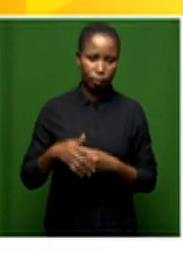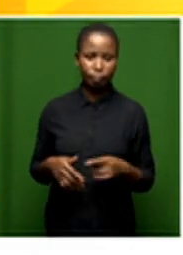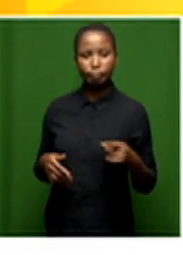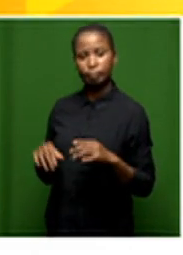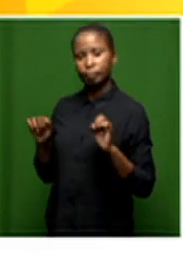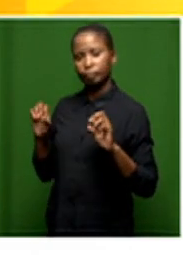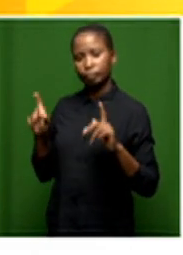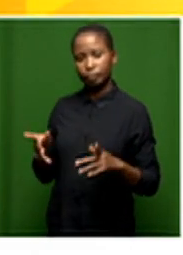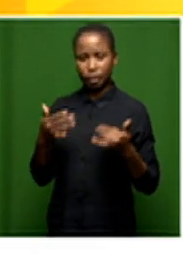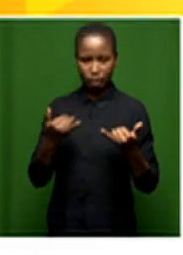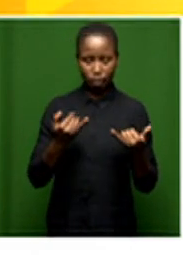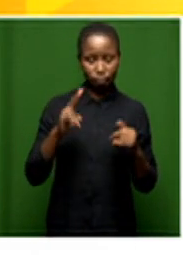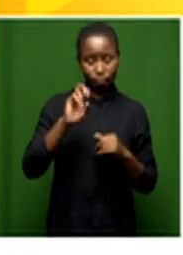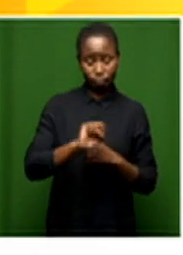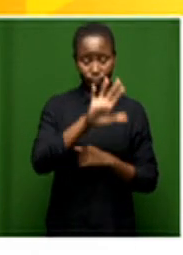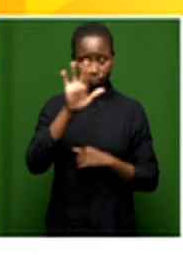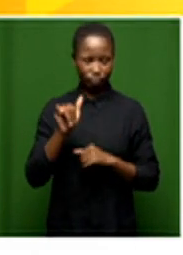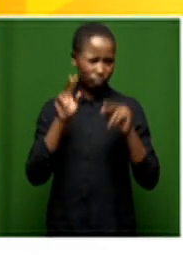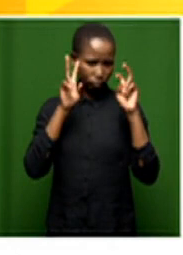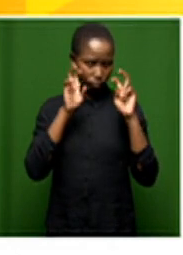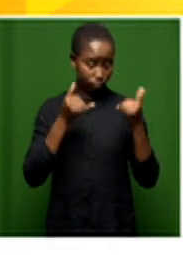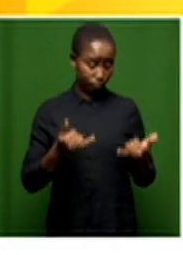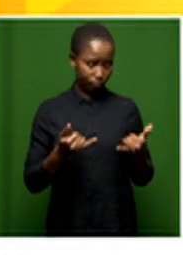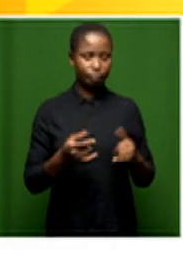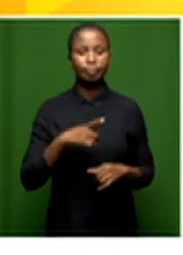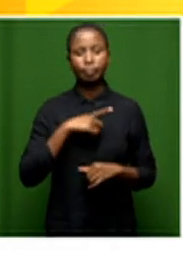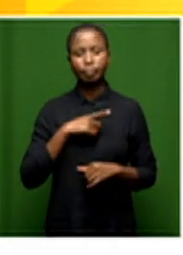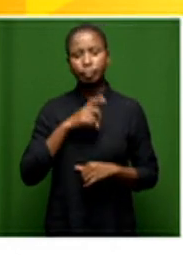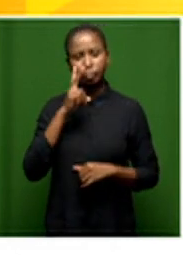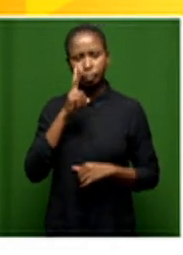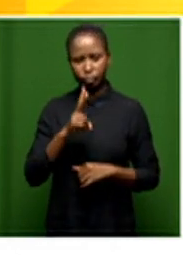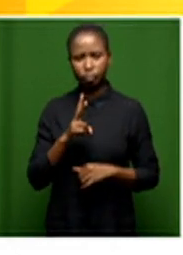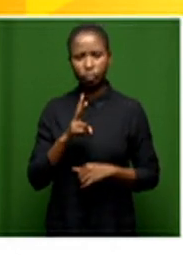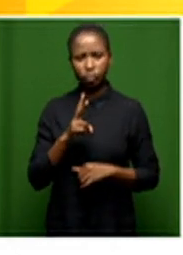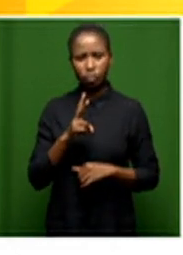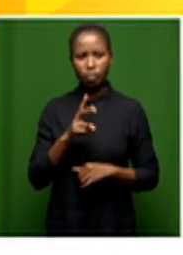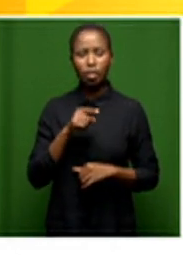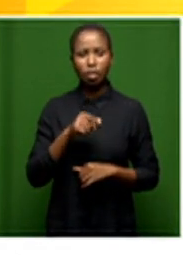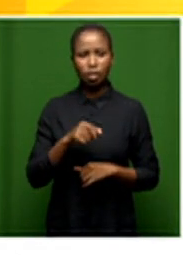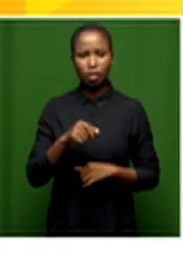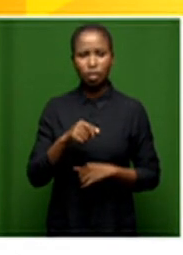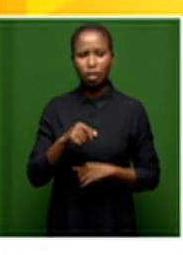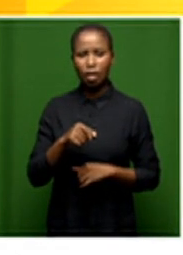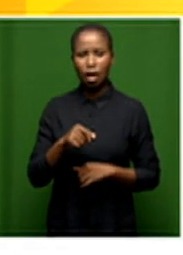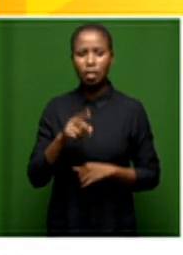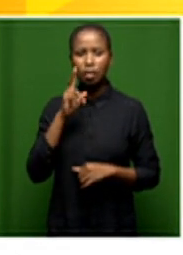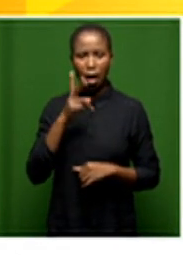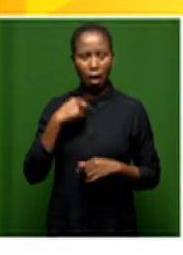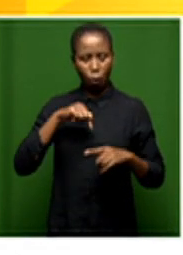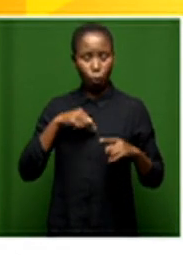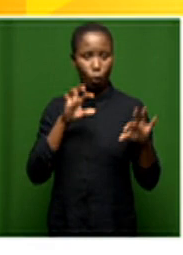African perspective now. And I mean, it's been quite heartening to see that ours officially